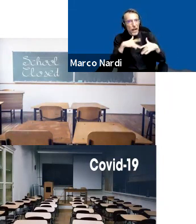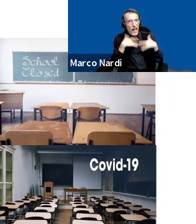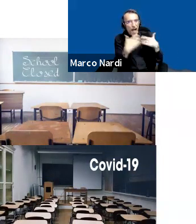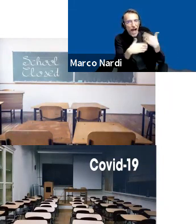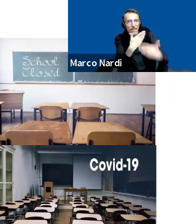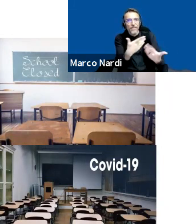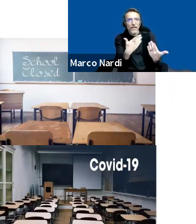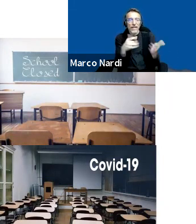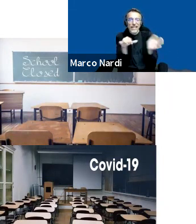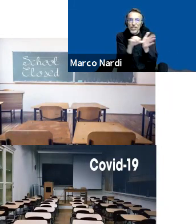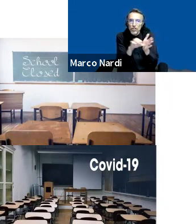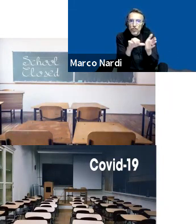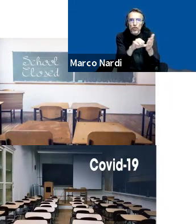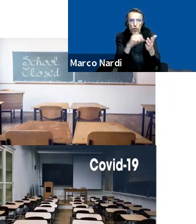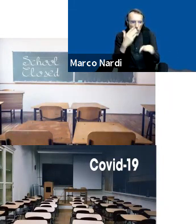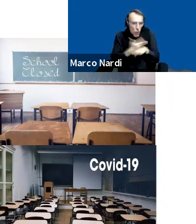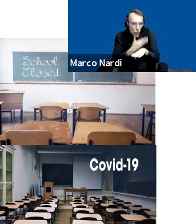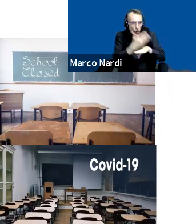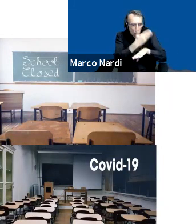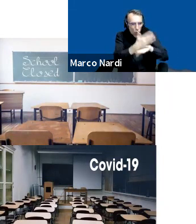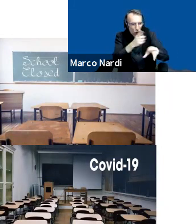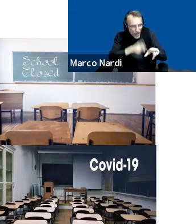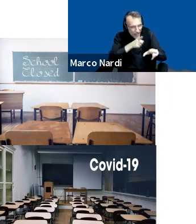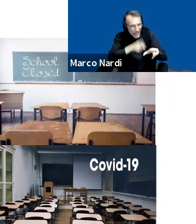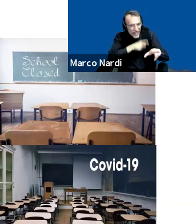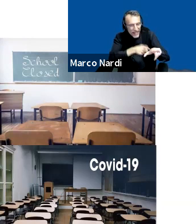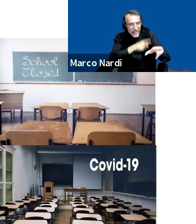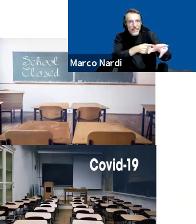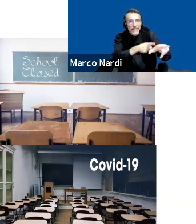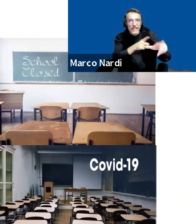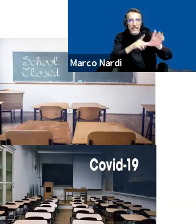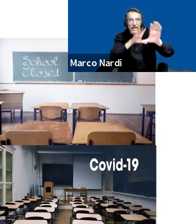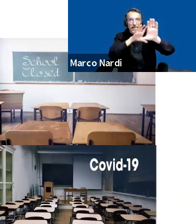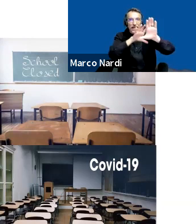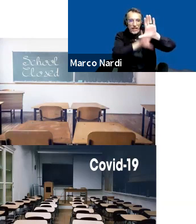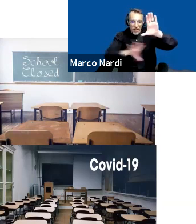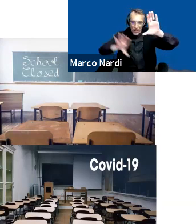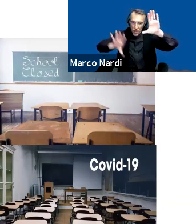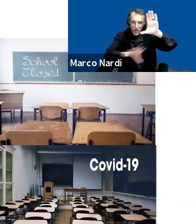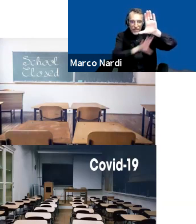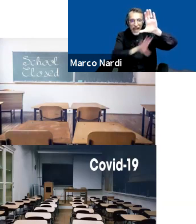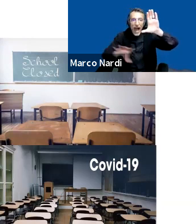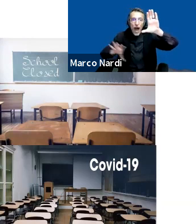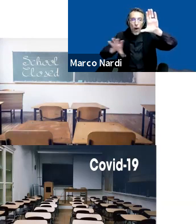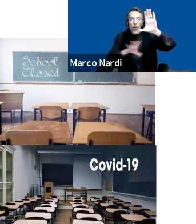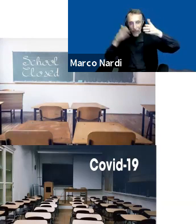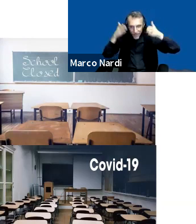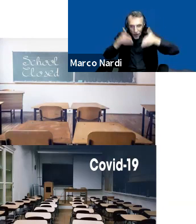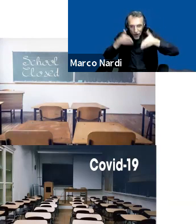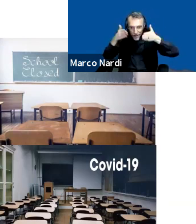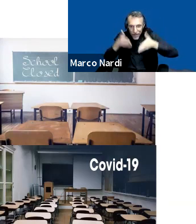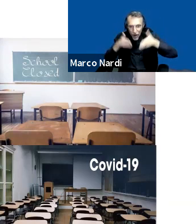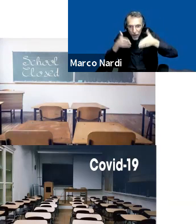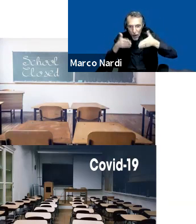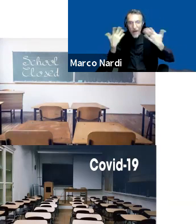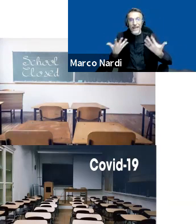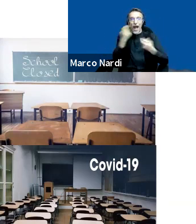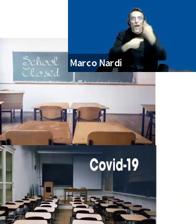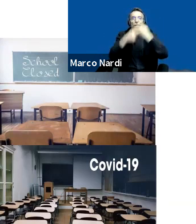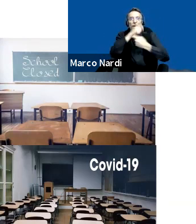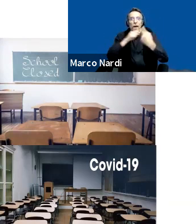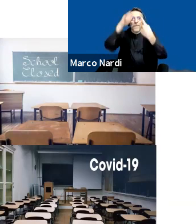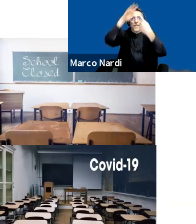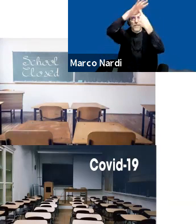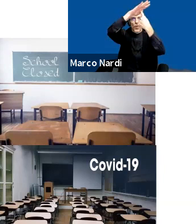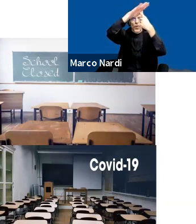we've worked on for many years in the Global South that really have relevance for the Global North in